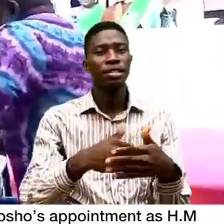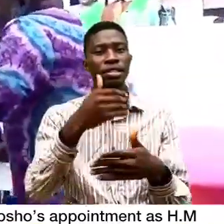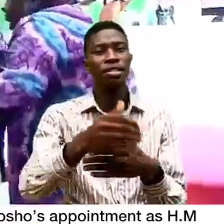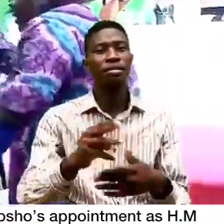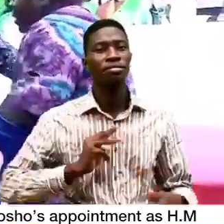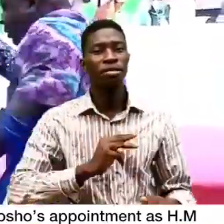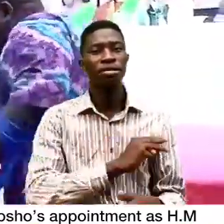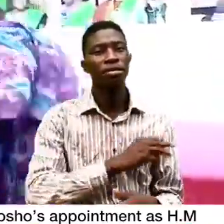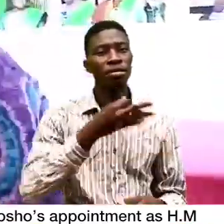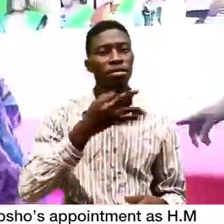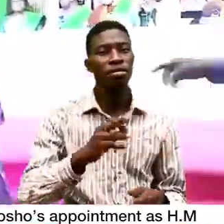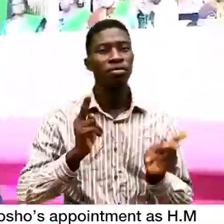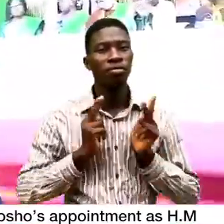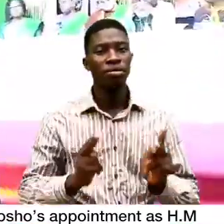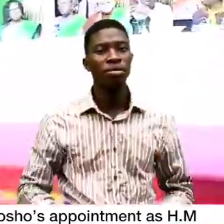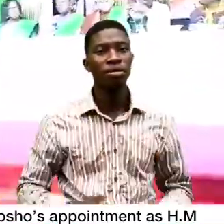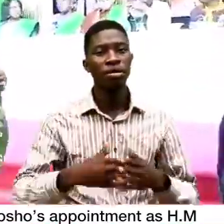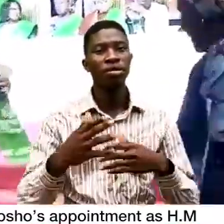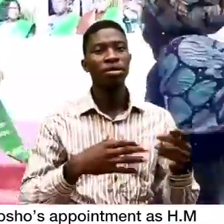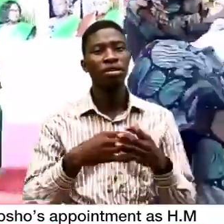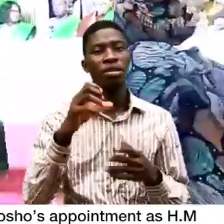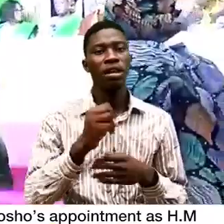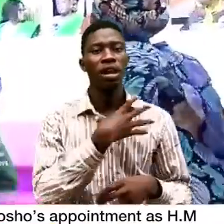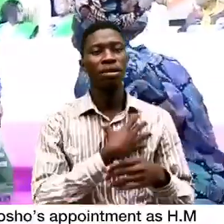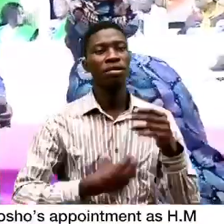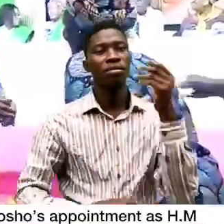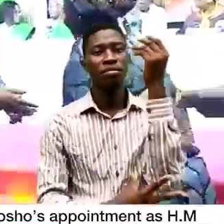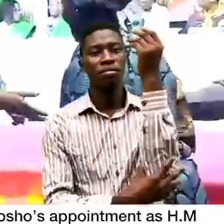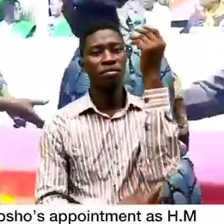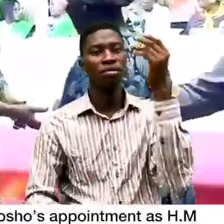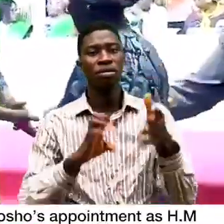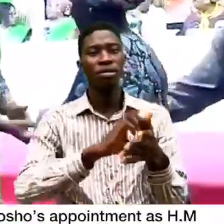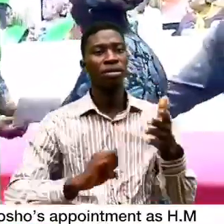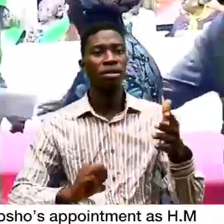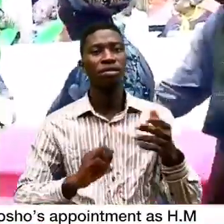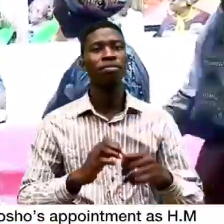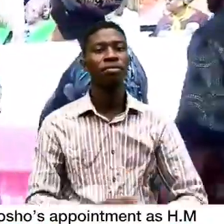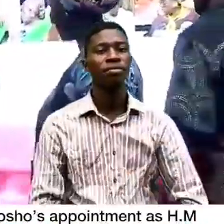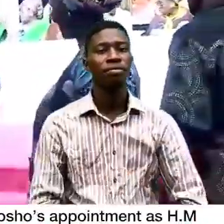of Humanitarian Affairs and Poverty Alleviation.